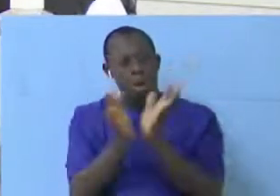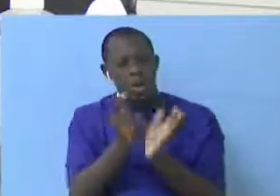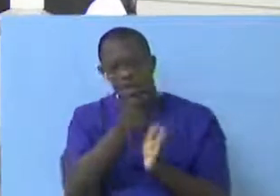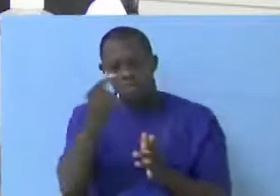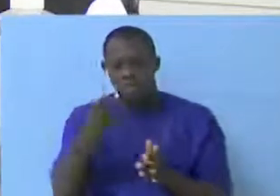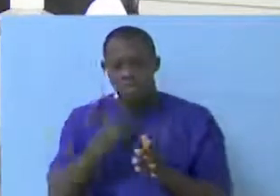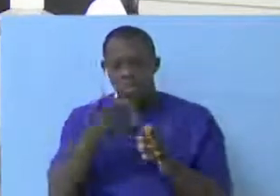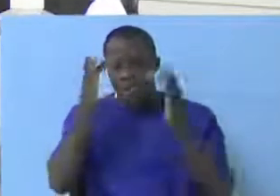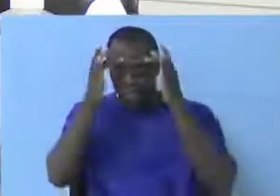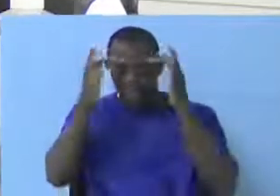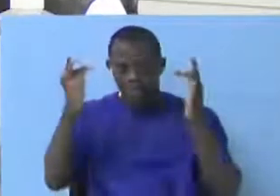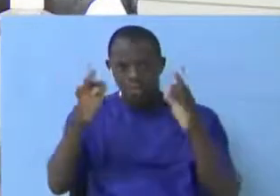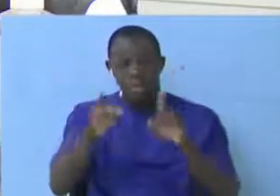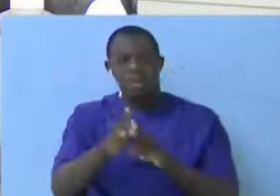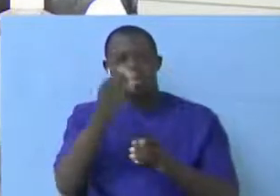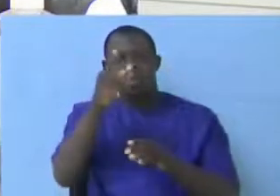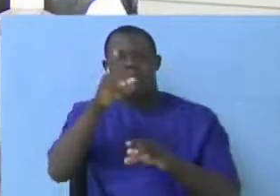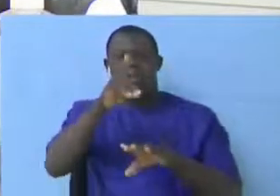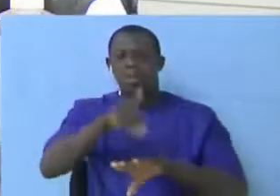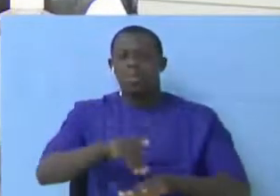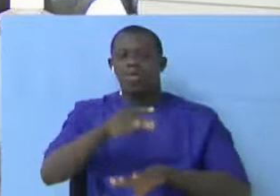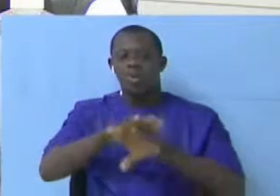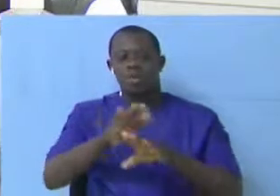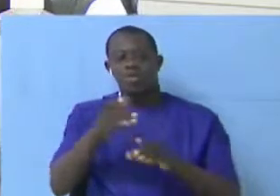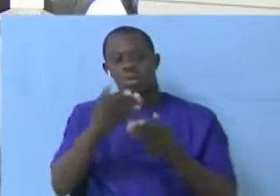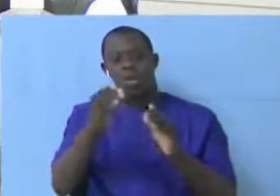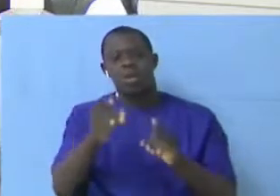based on the cash flows of the project,